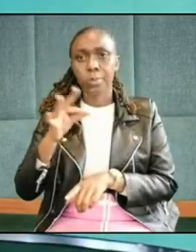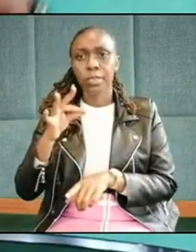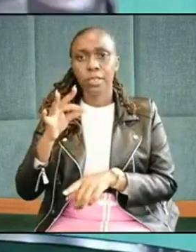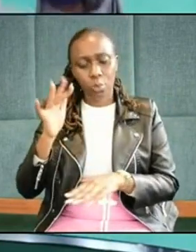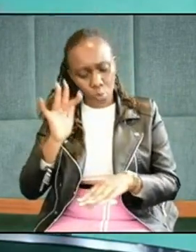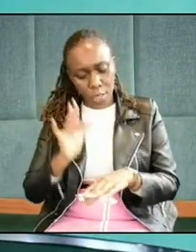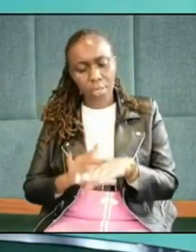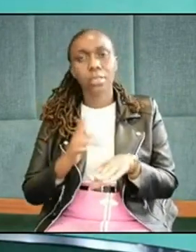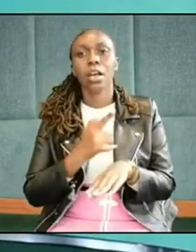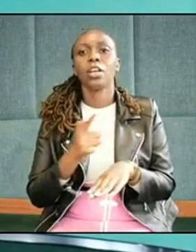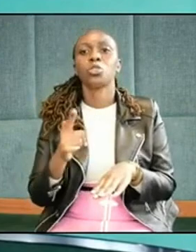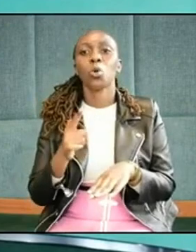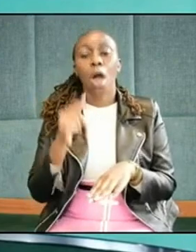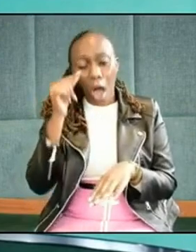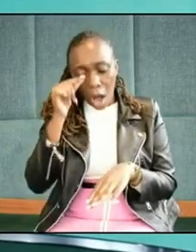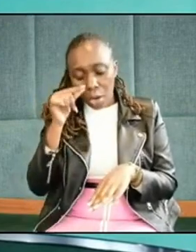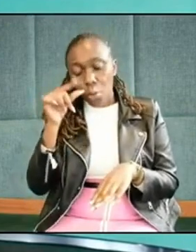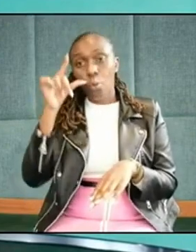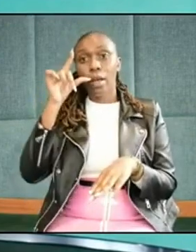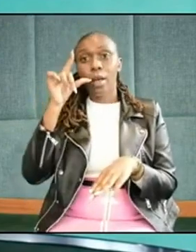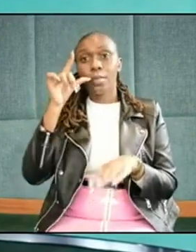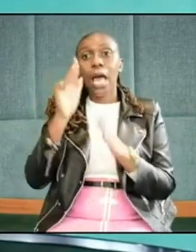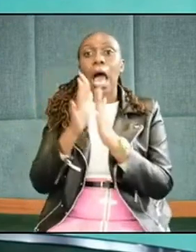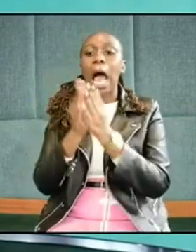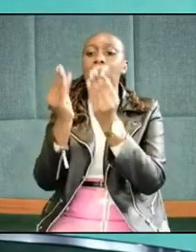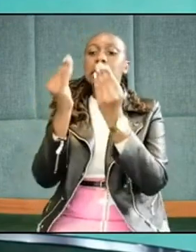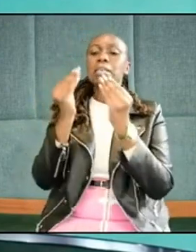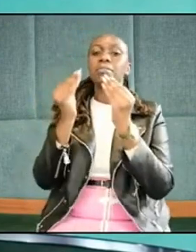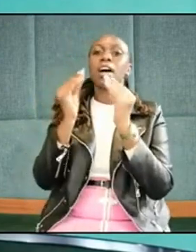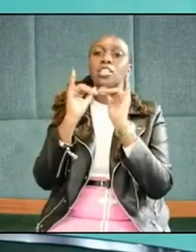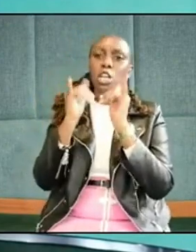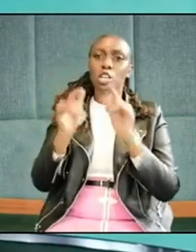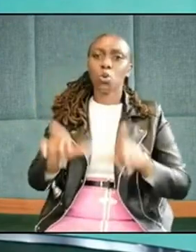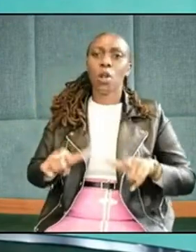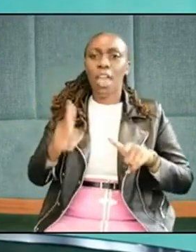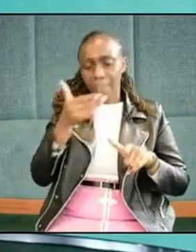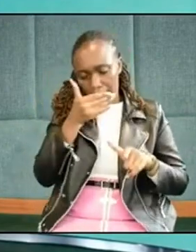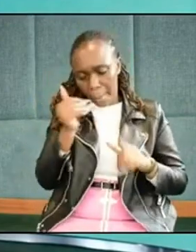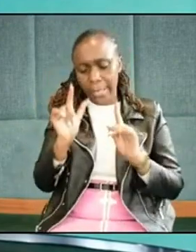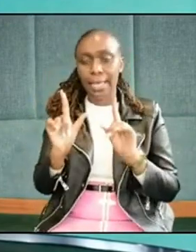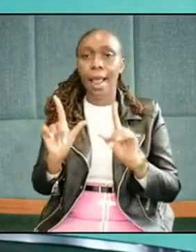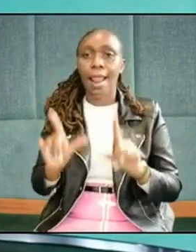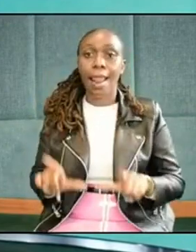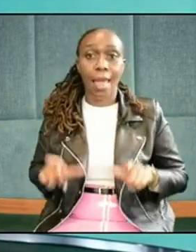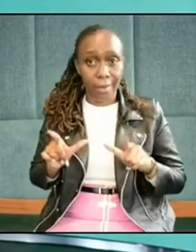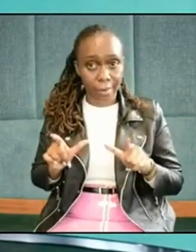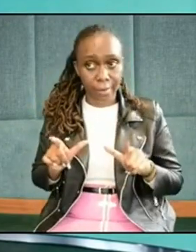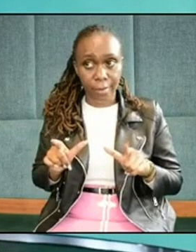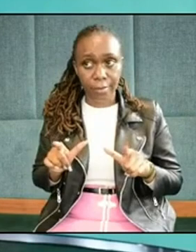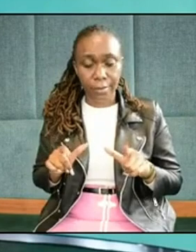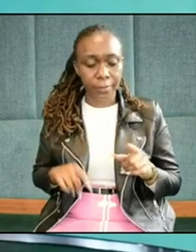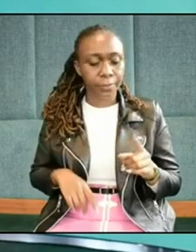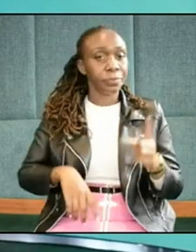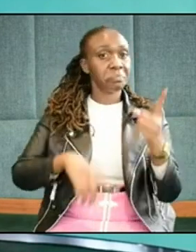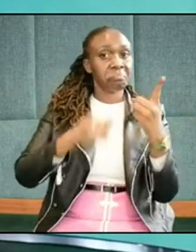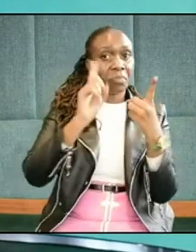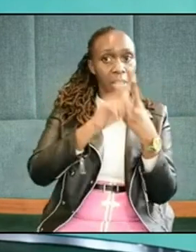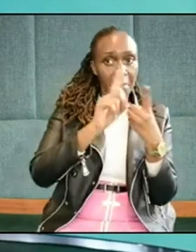us and wake us up and give us a new life and a better life. Number one,